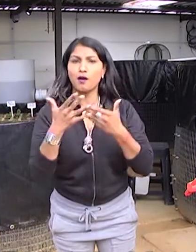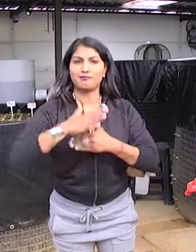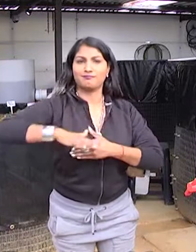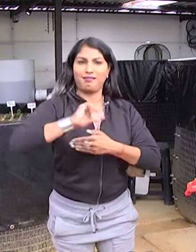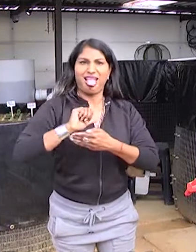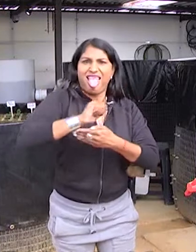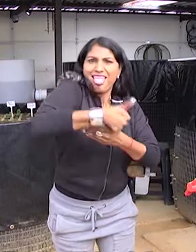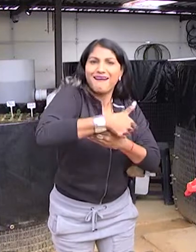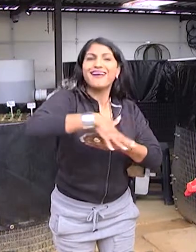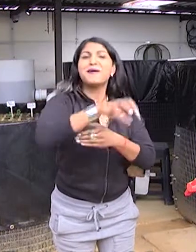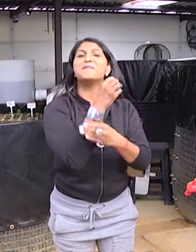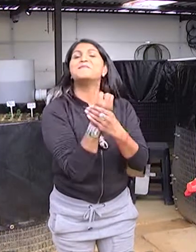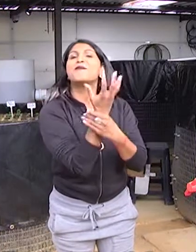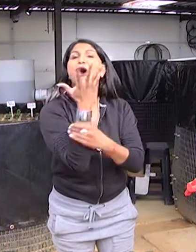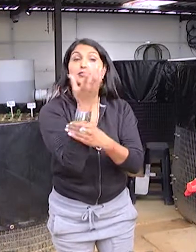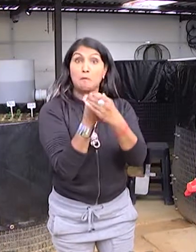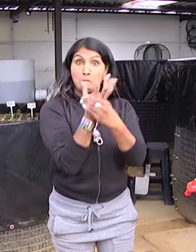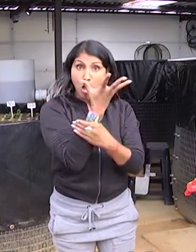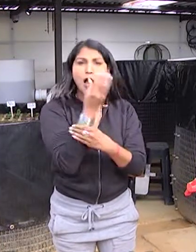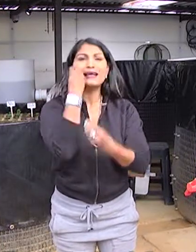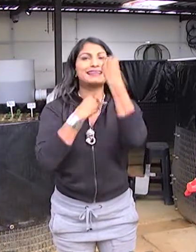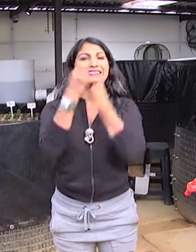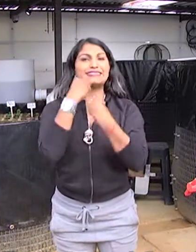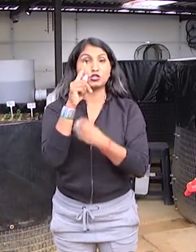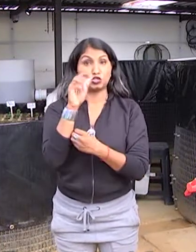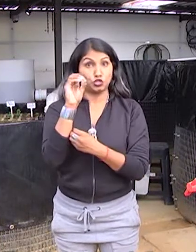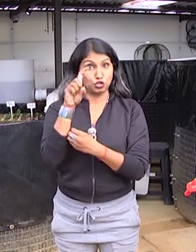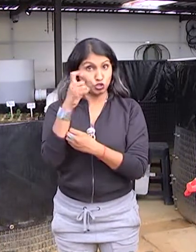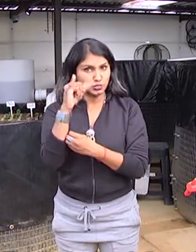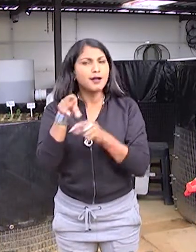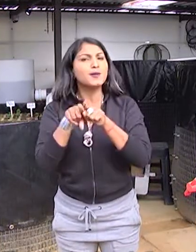The plants absorb the toxins from the water, leaving it clean.